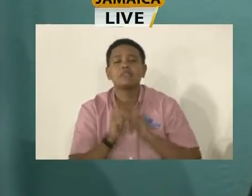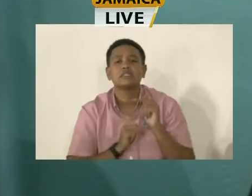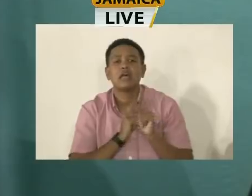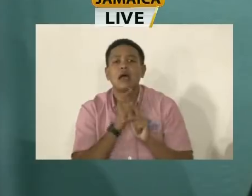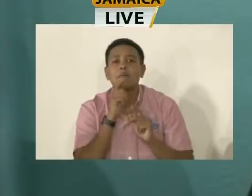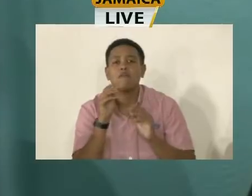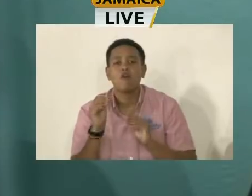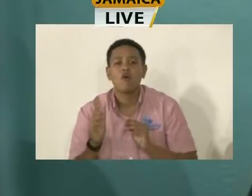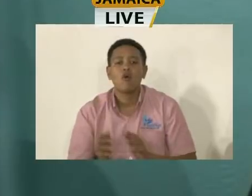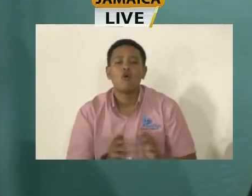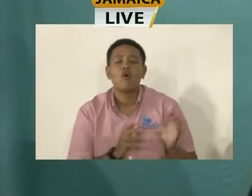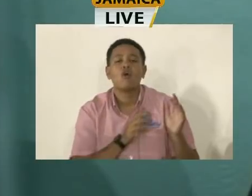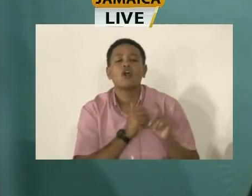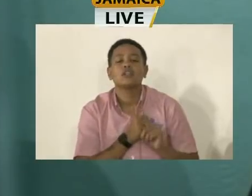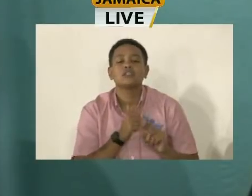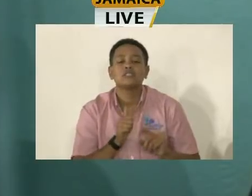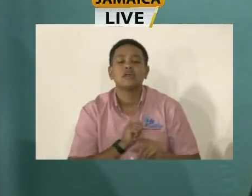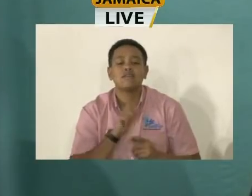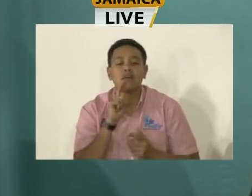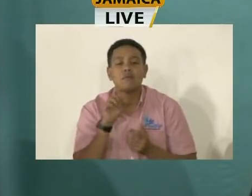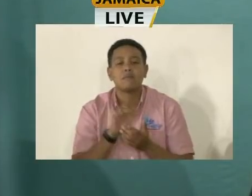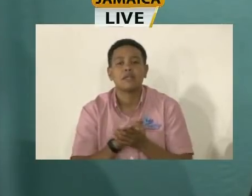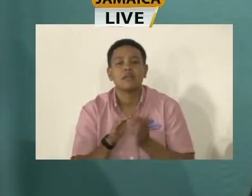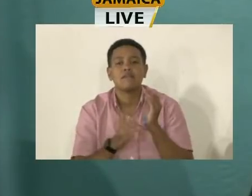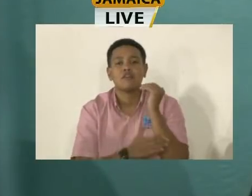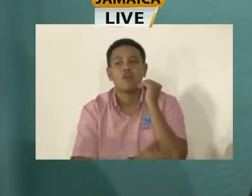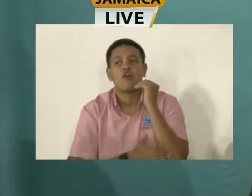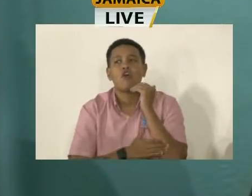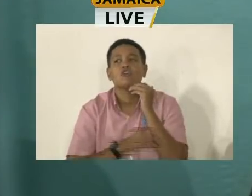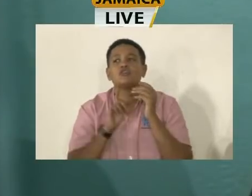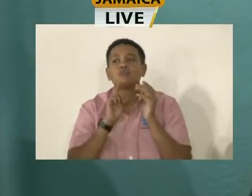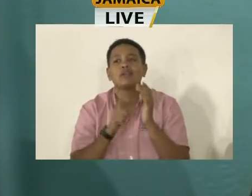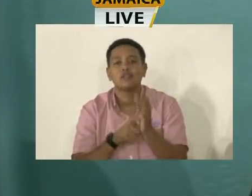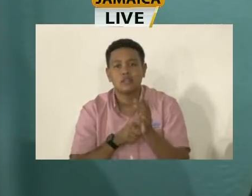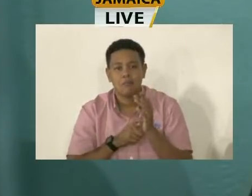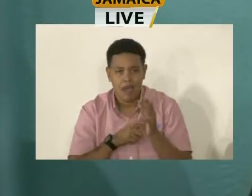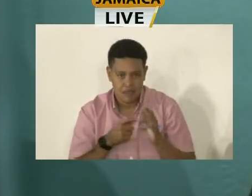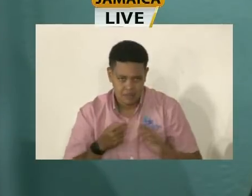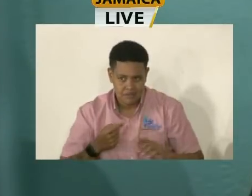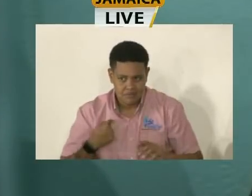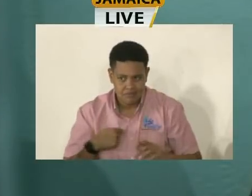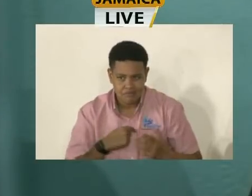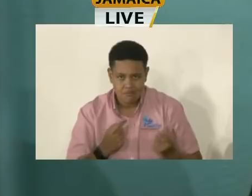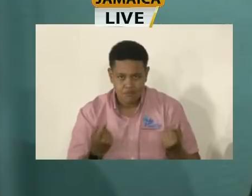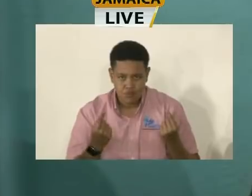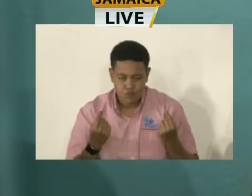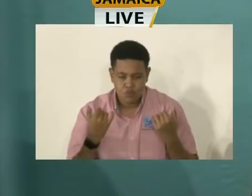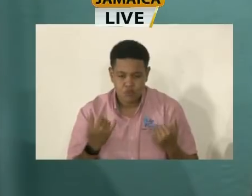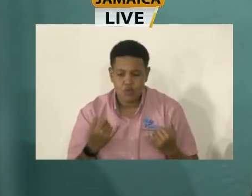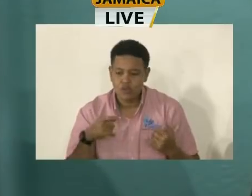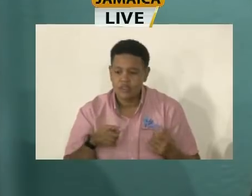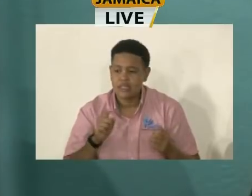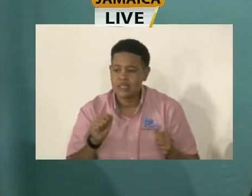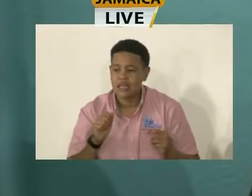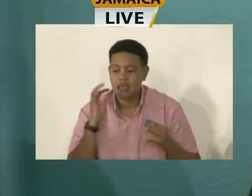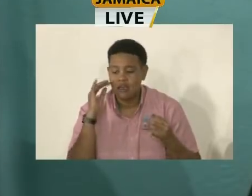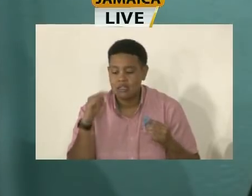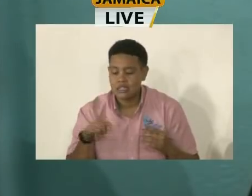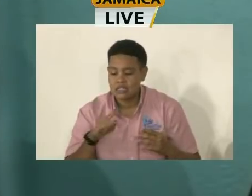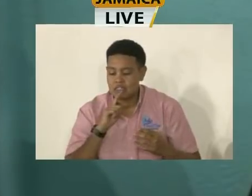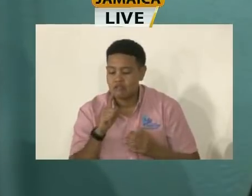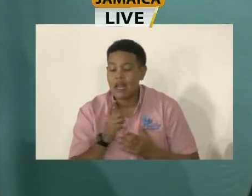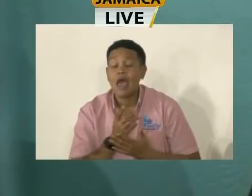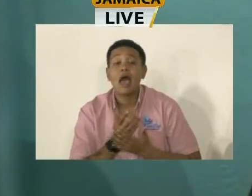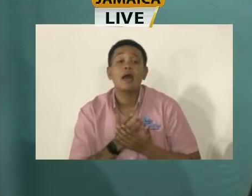order that I believe the country demands from us. And you can consider this an